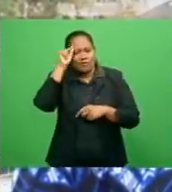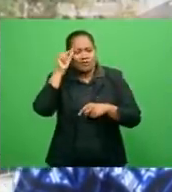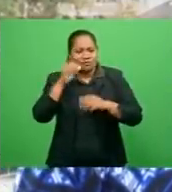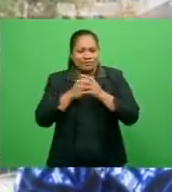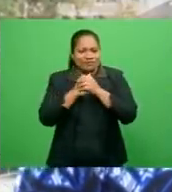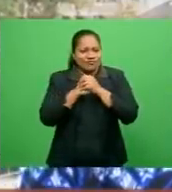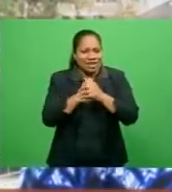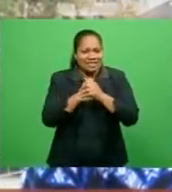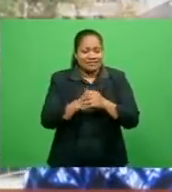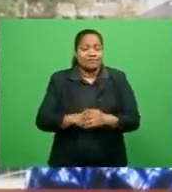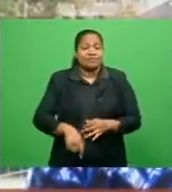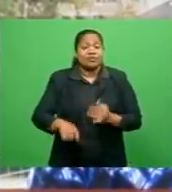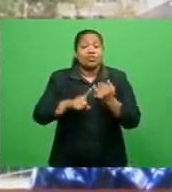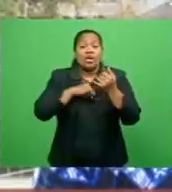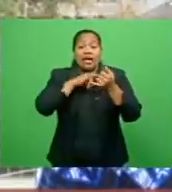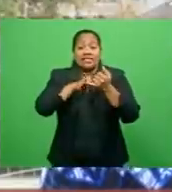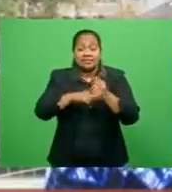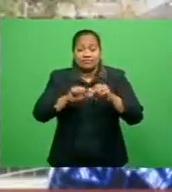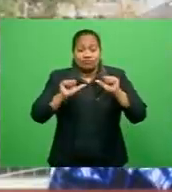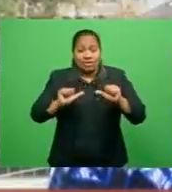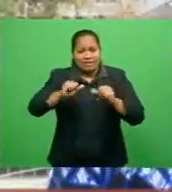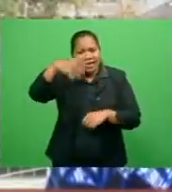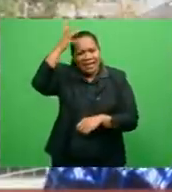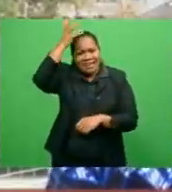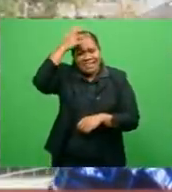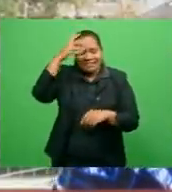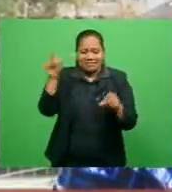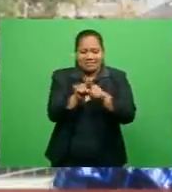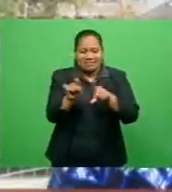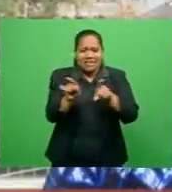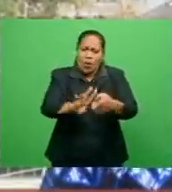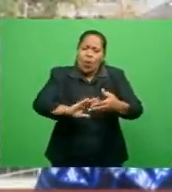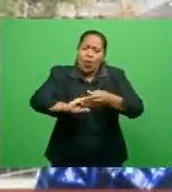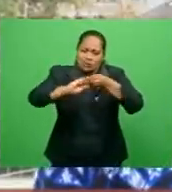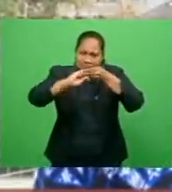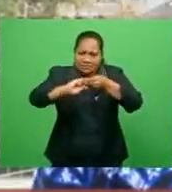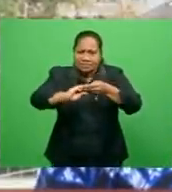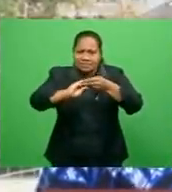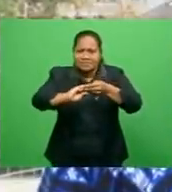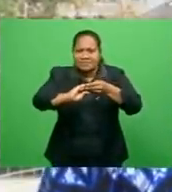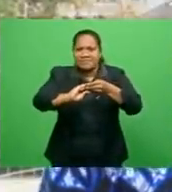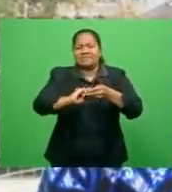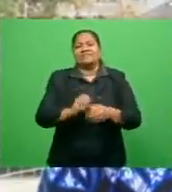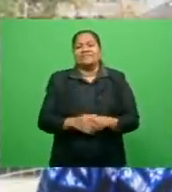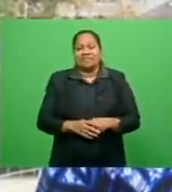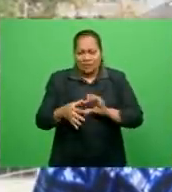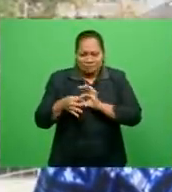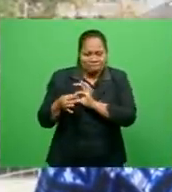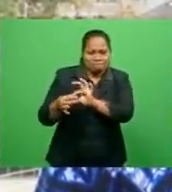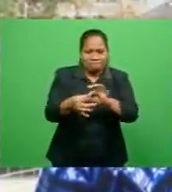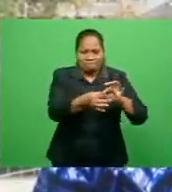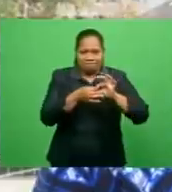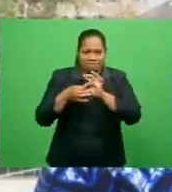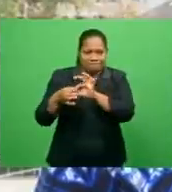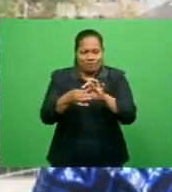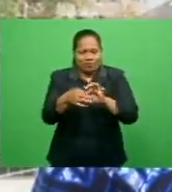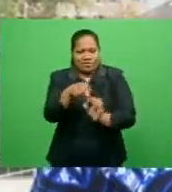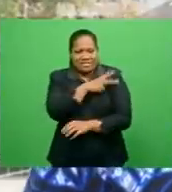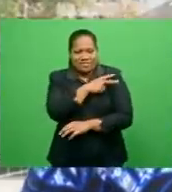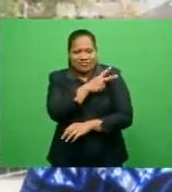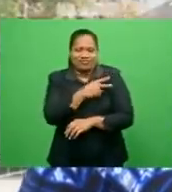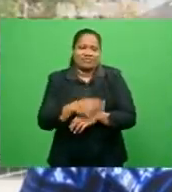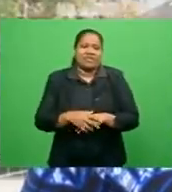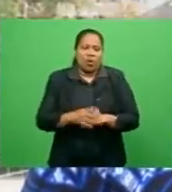President Donald Trump has also sent congratulations, saying relations are expanding to cooperation on security, closer coordination